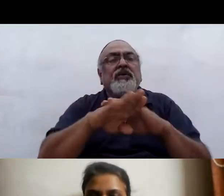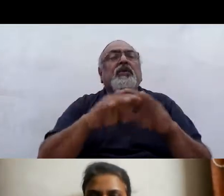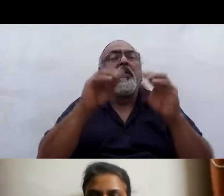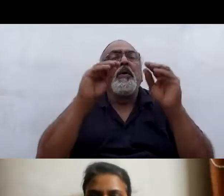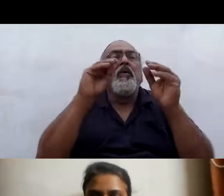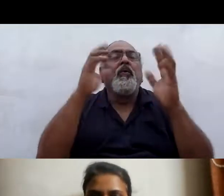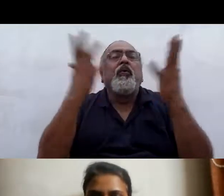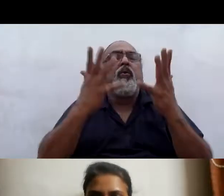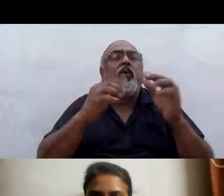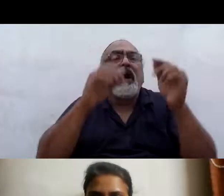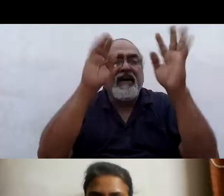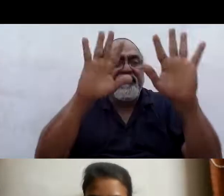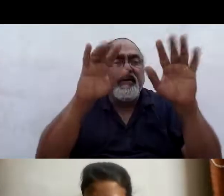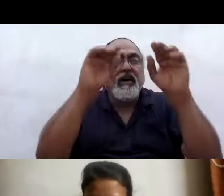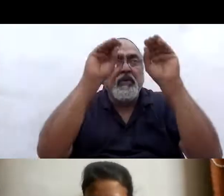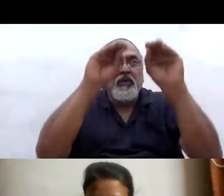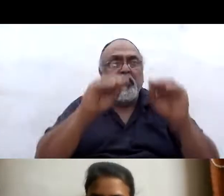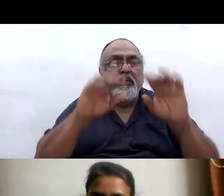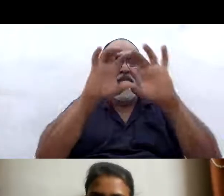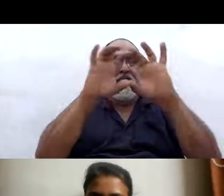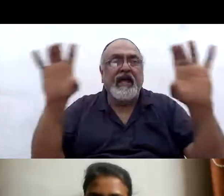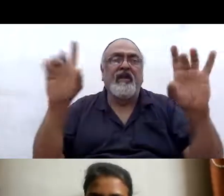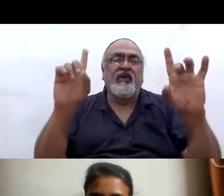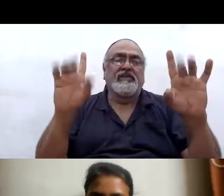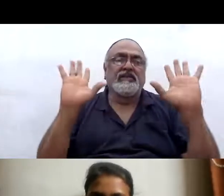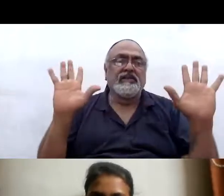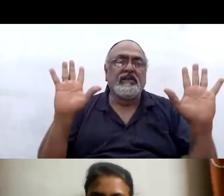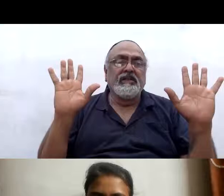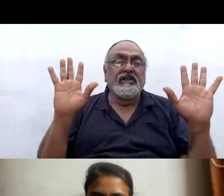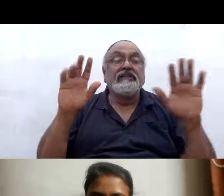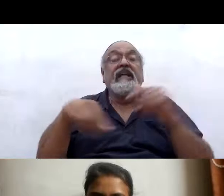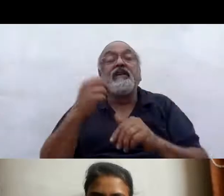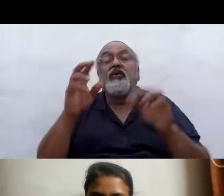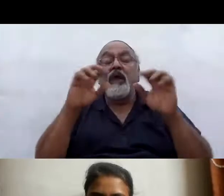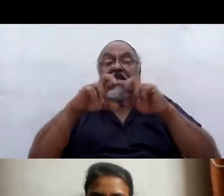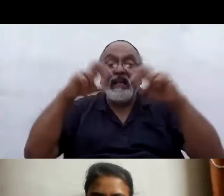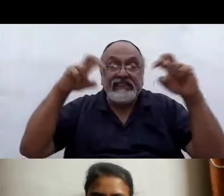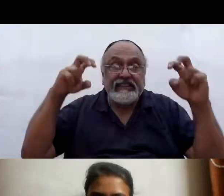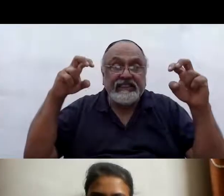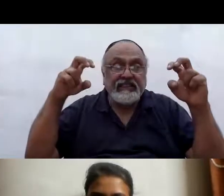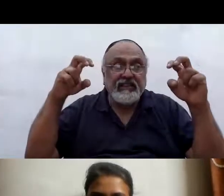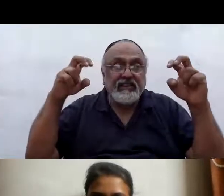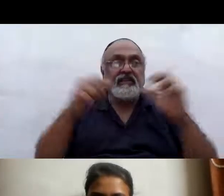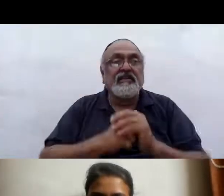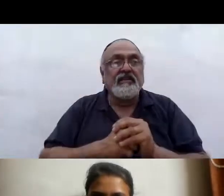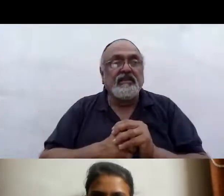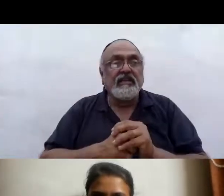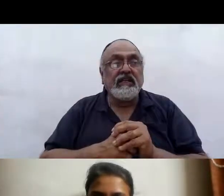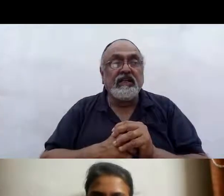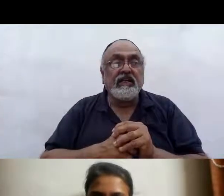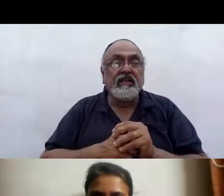And then we go to the analysis section. Now coming to the analysis section, here it